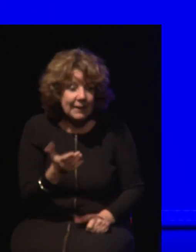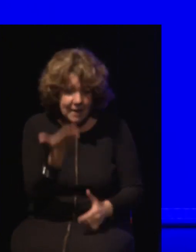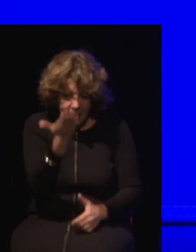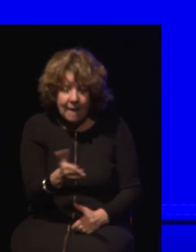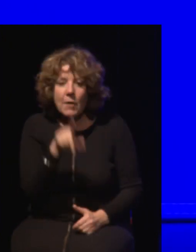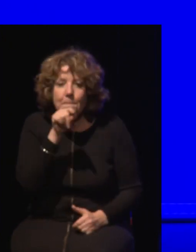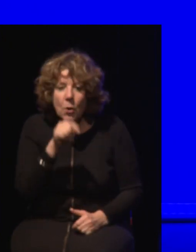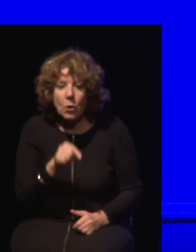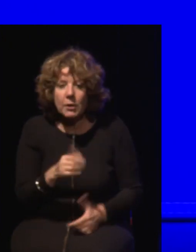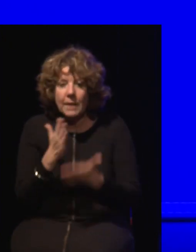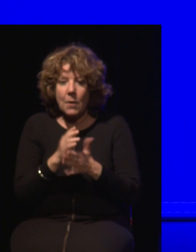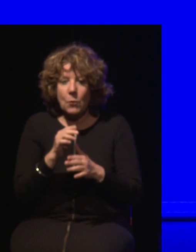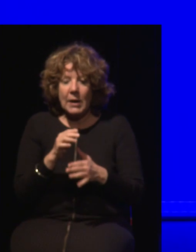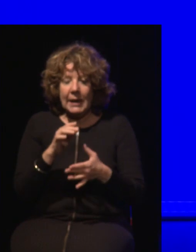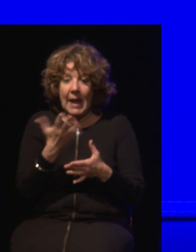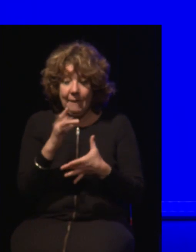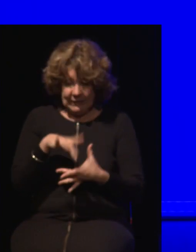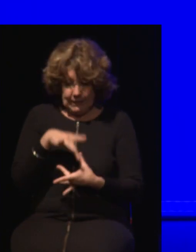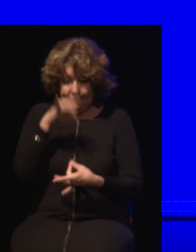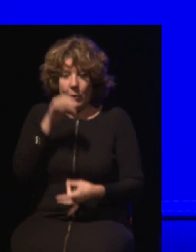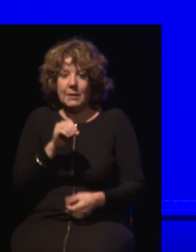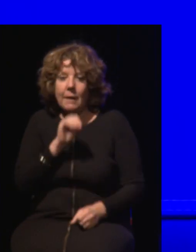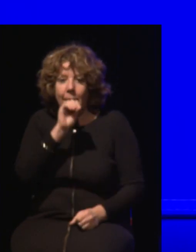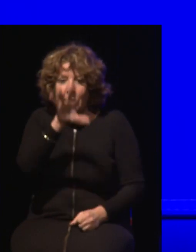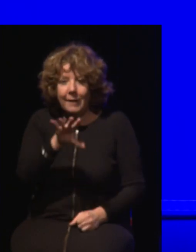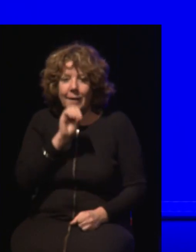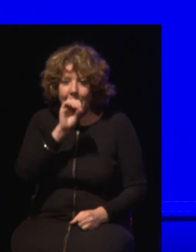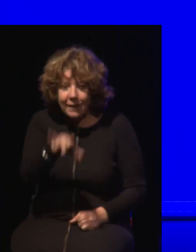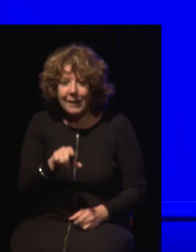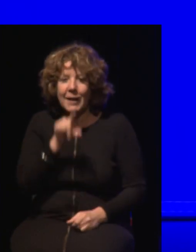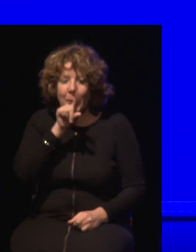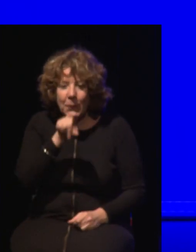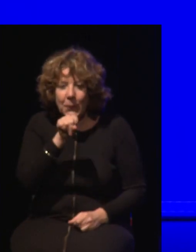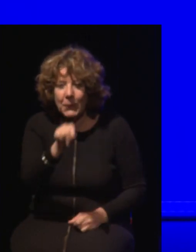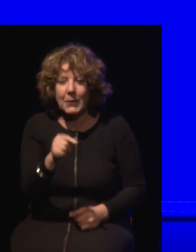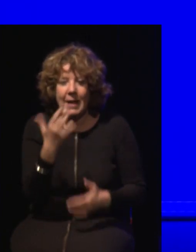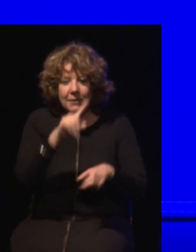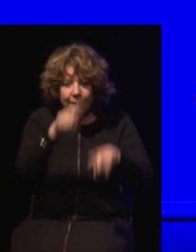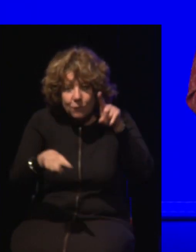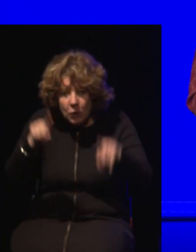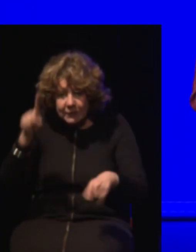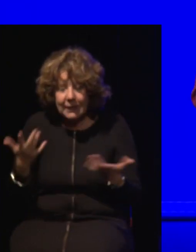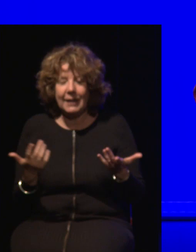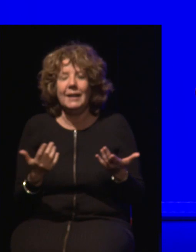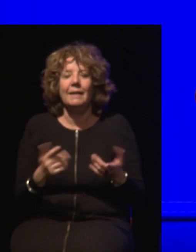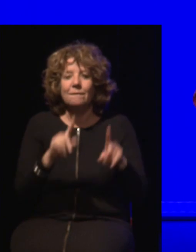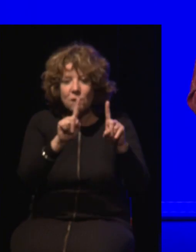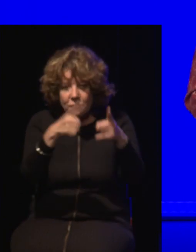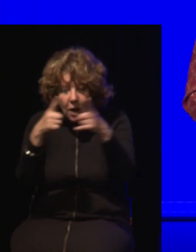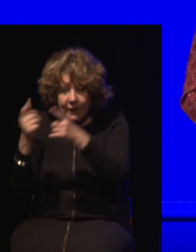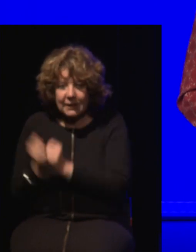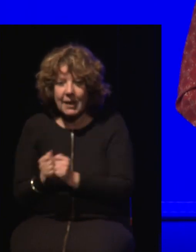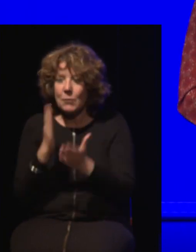diversity and variety and, dare I say it, creativity. Now, in playing this to you, I'd like to